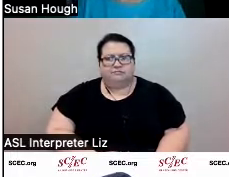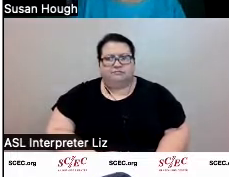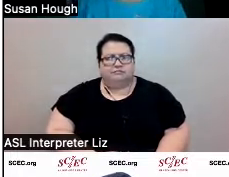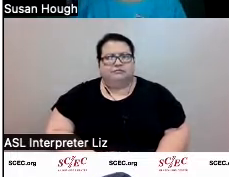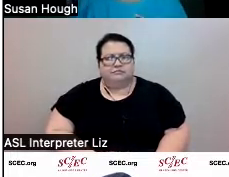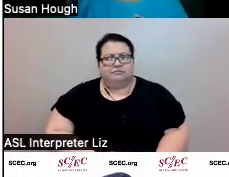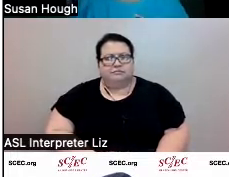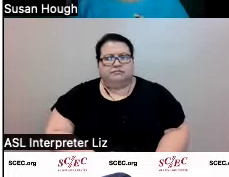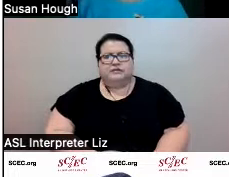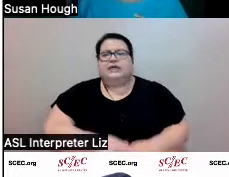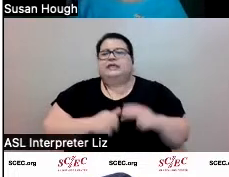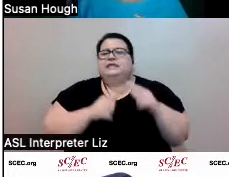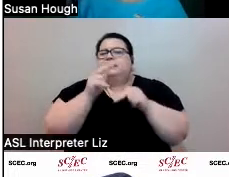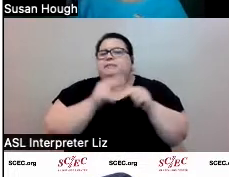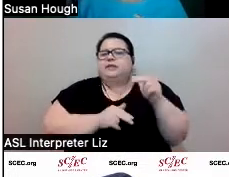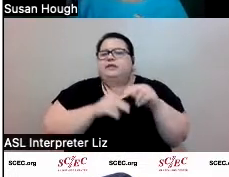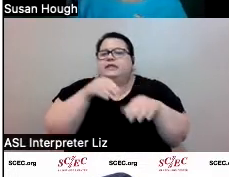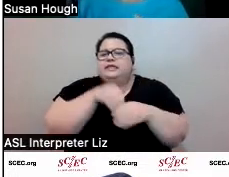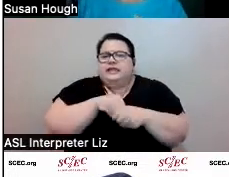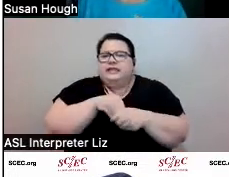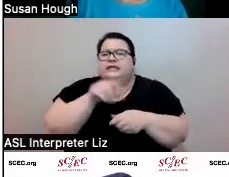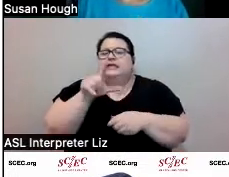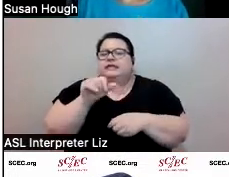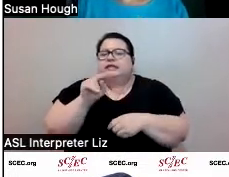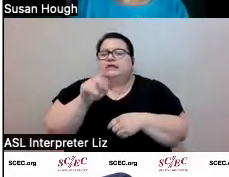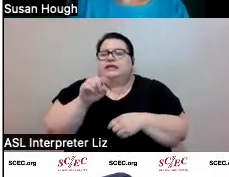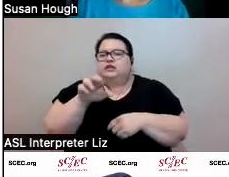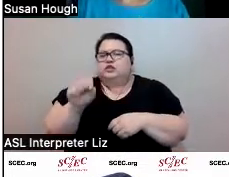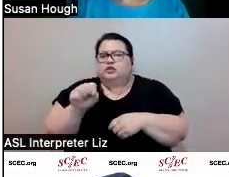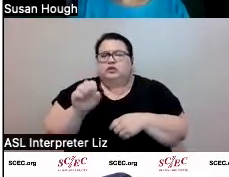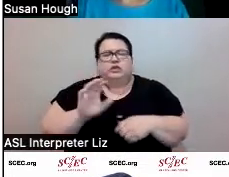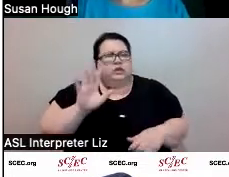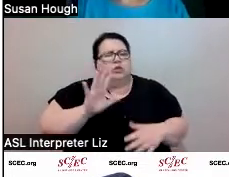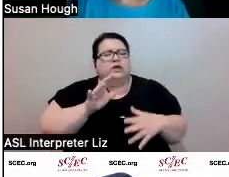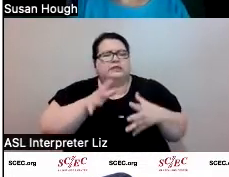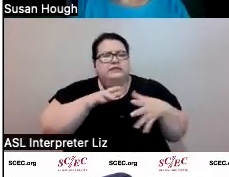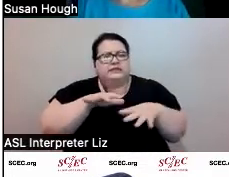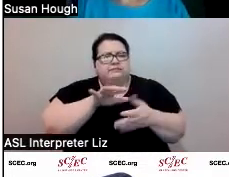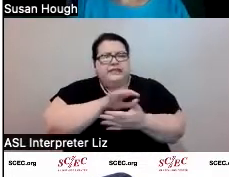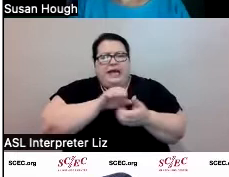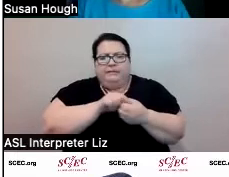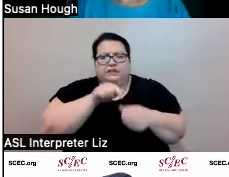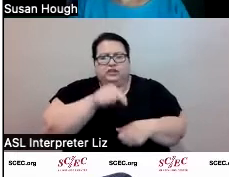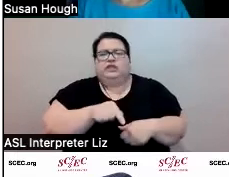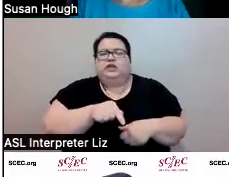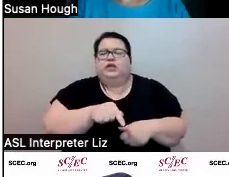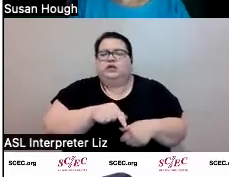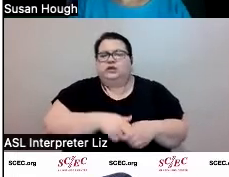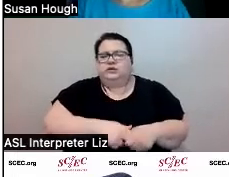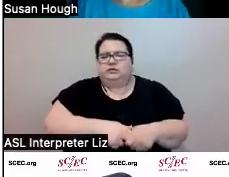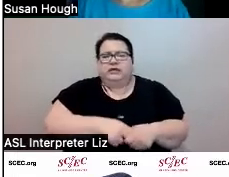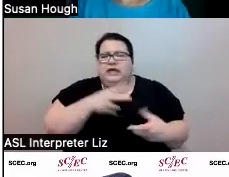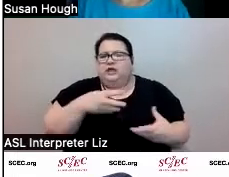Oh, it's a building in Landers. You know, there was damage in Landers. I